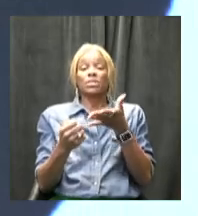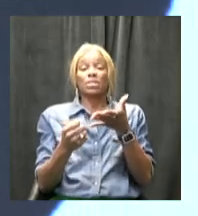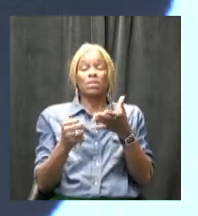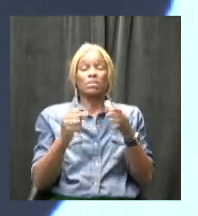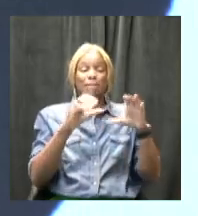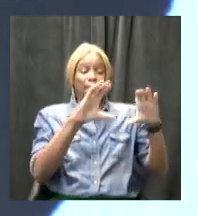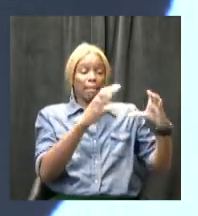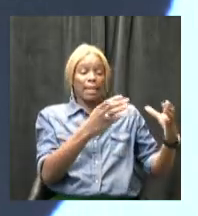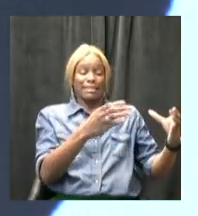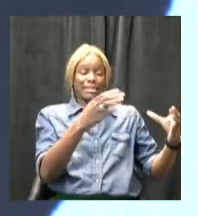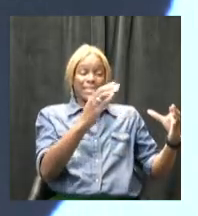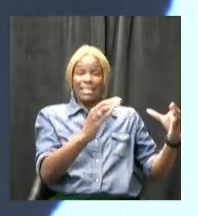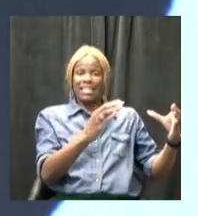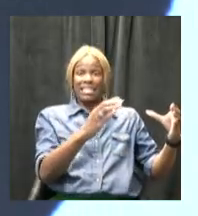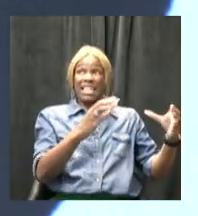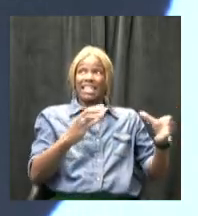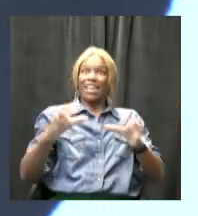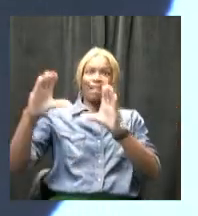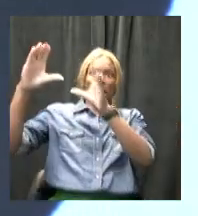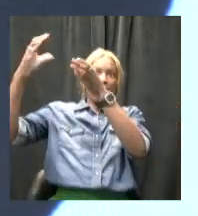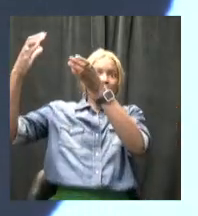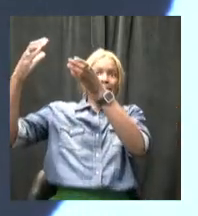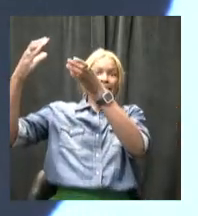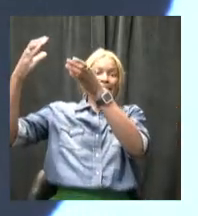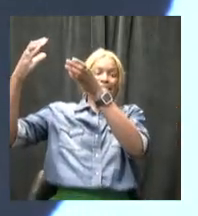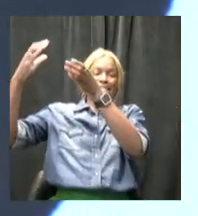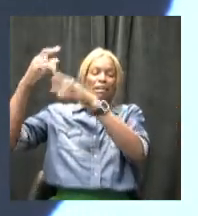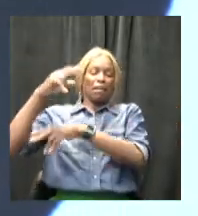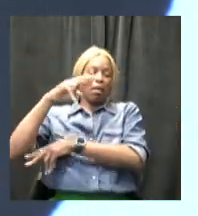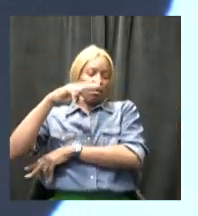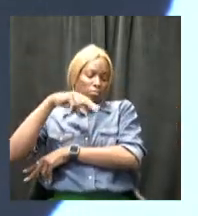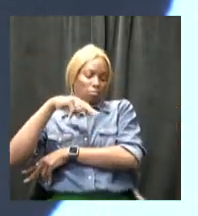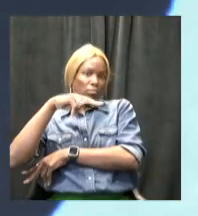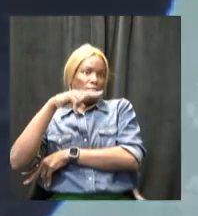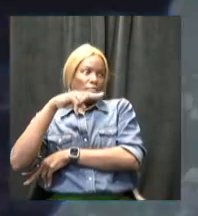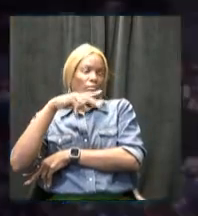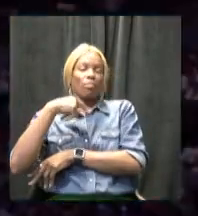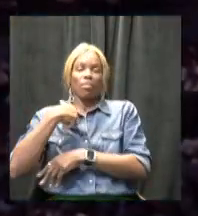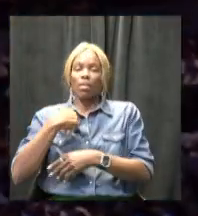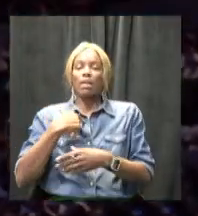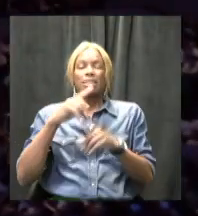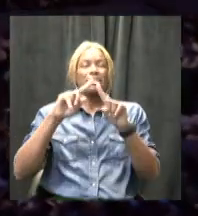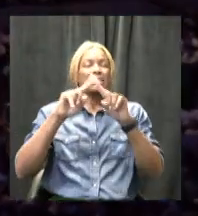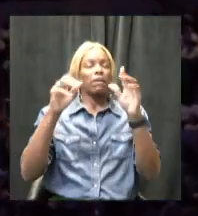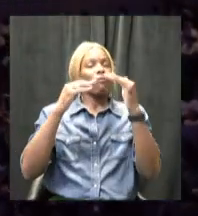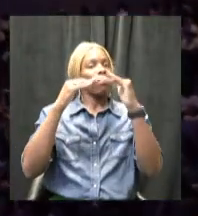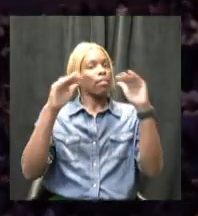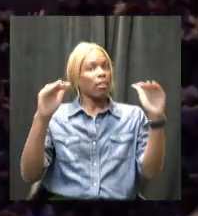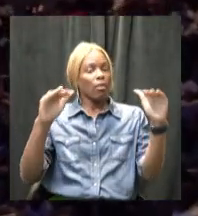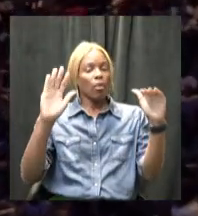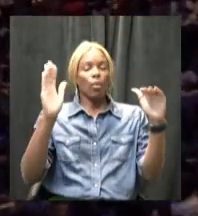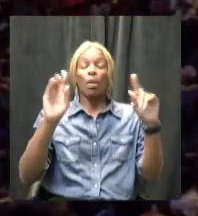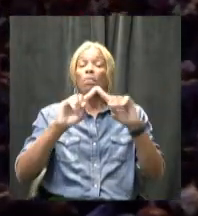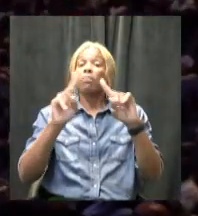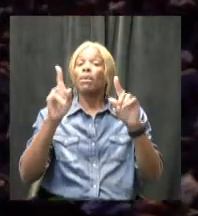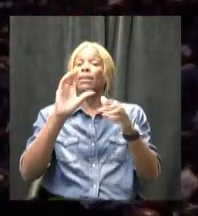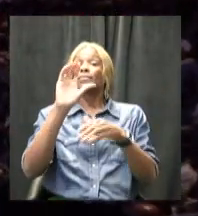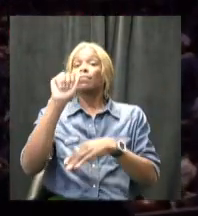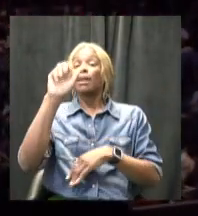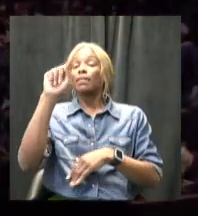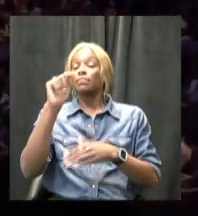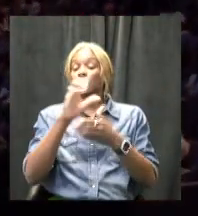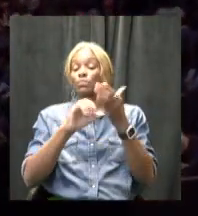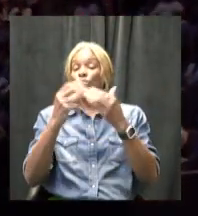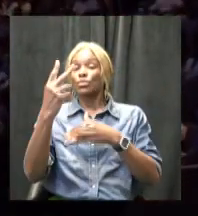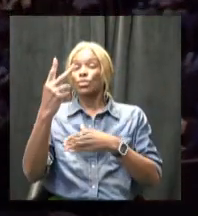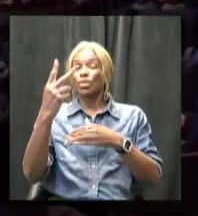another class. They are dealing with the challenges that we face, but on a different level. And yet in Acts chapter 2, in the